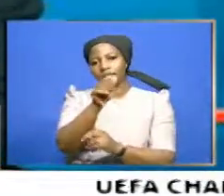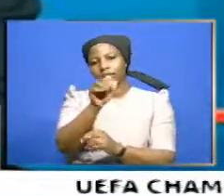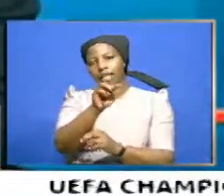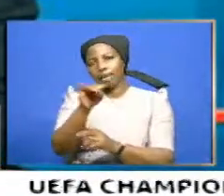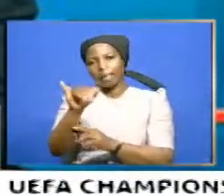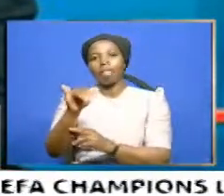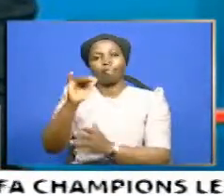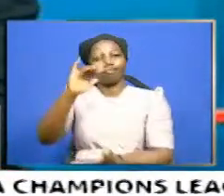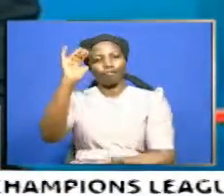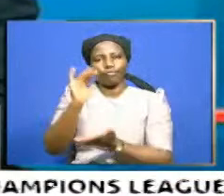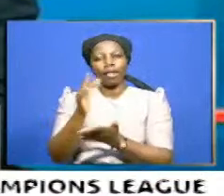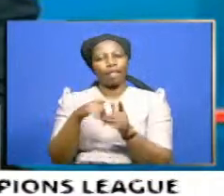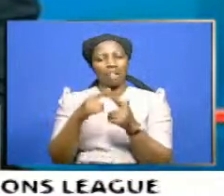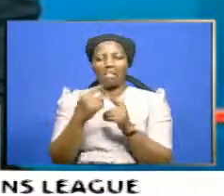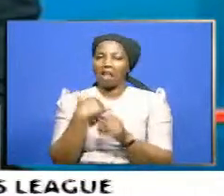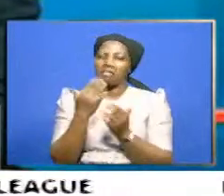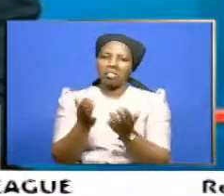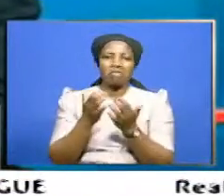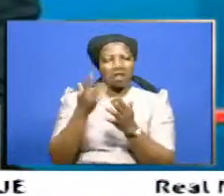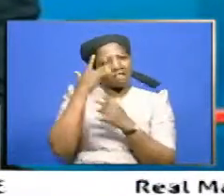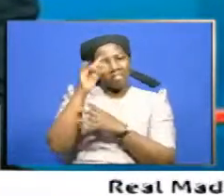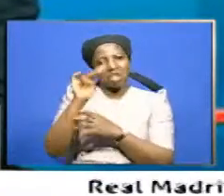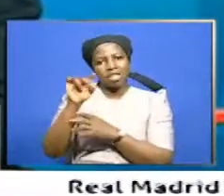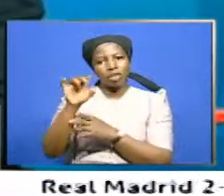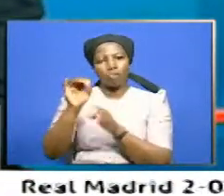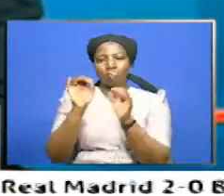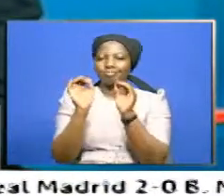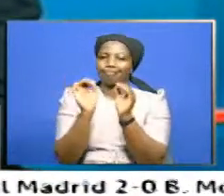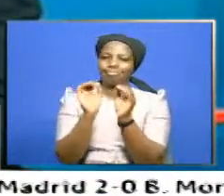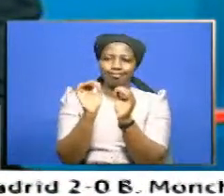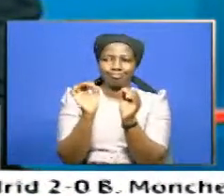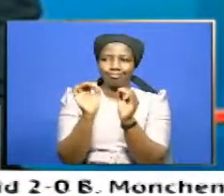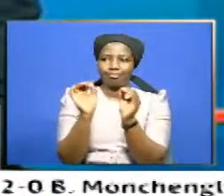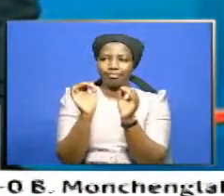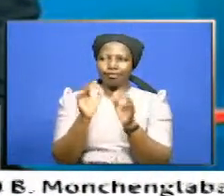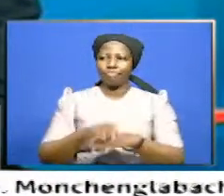of the sources, then there would be no need for actually non-governmental organizations to